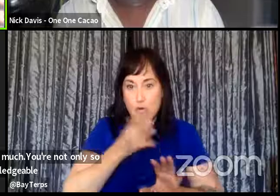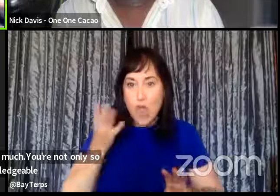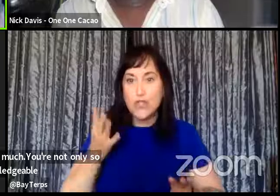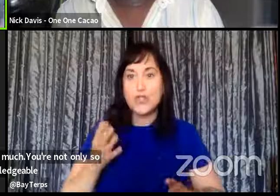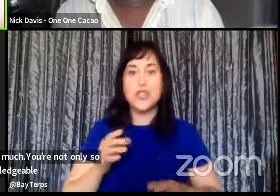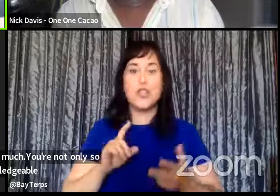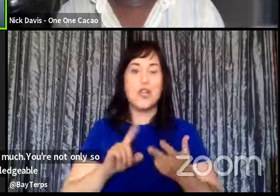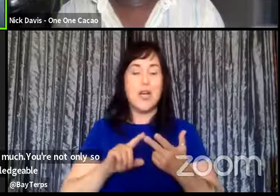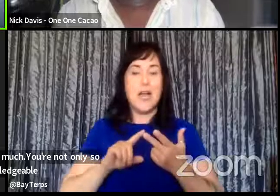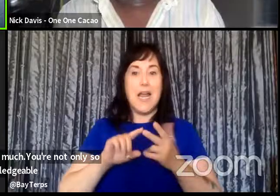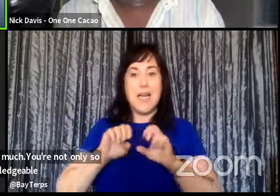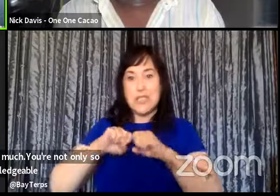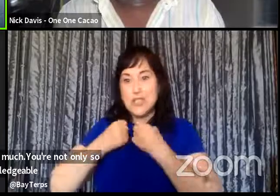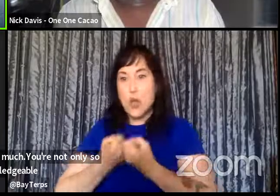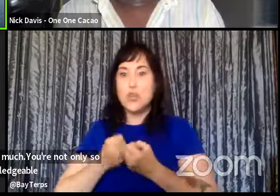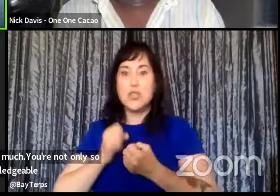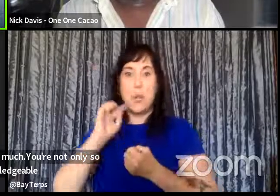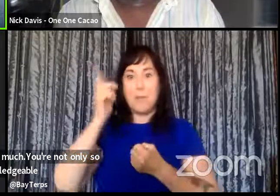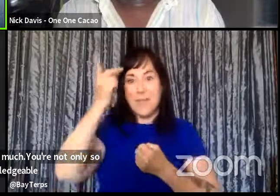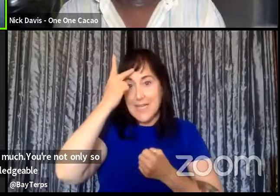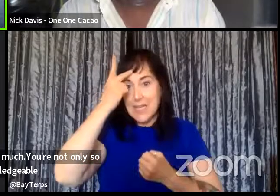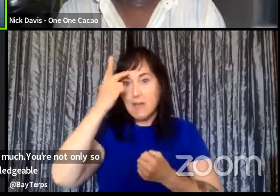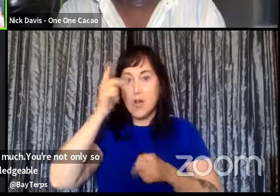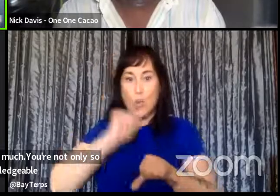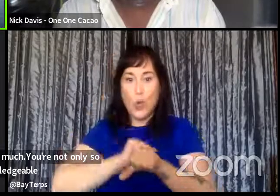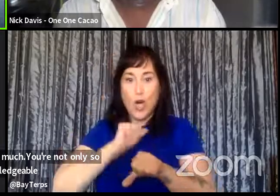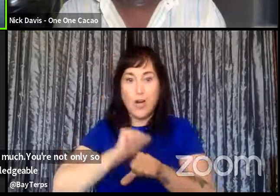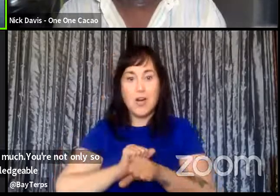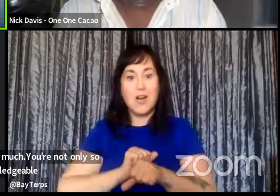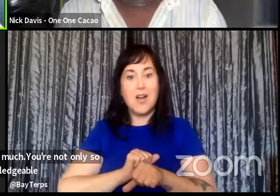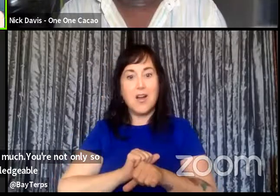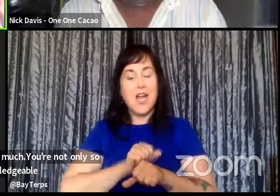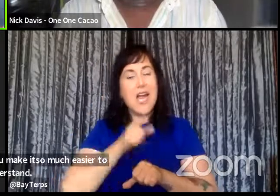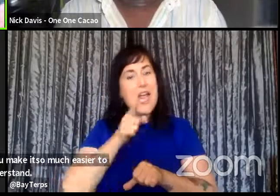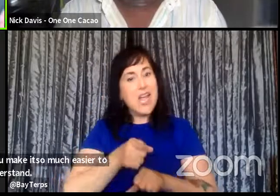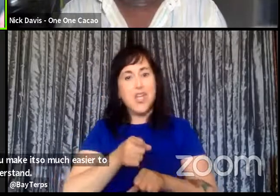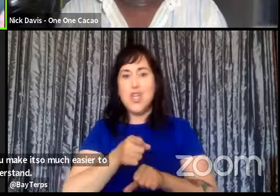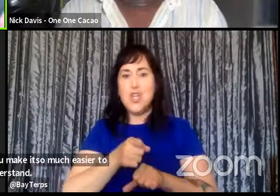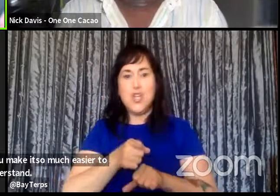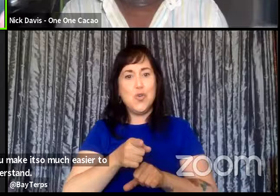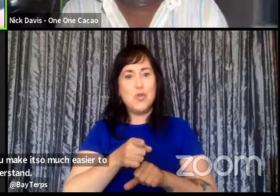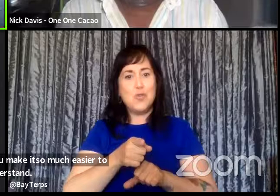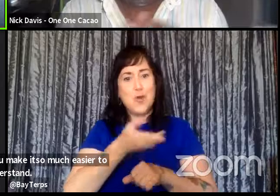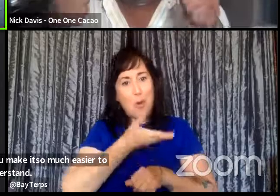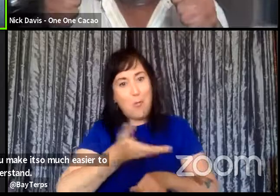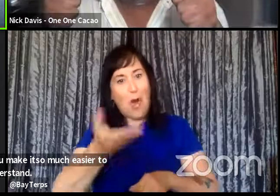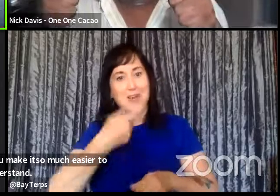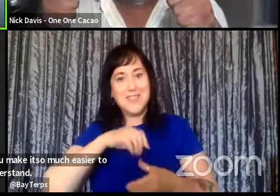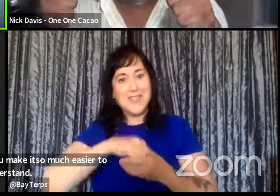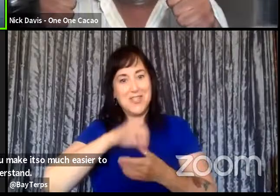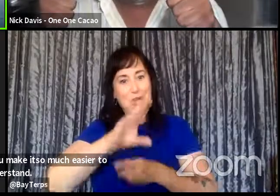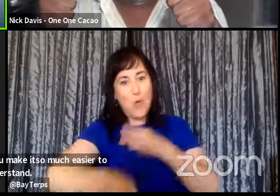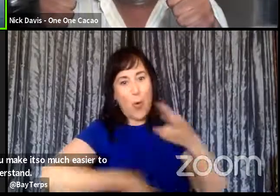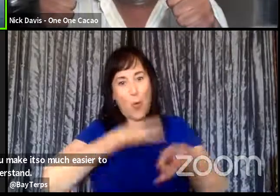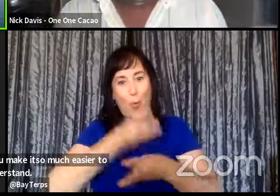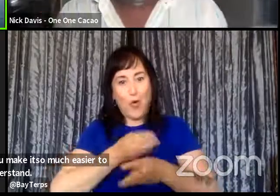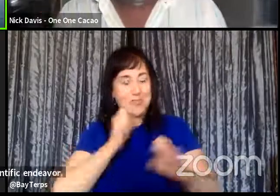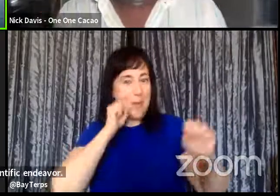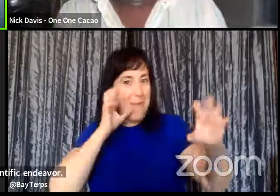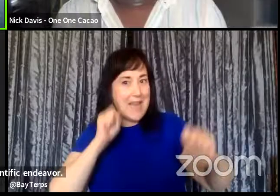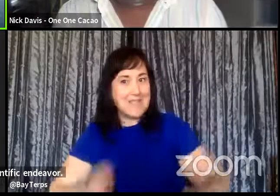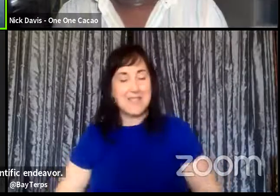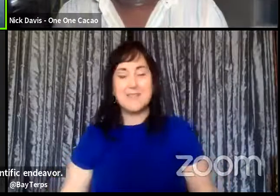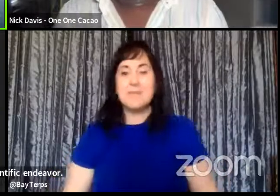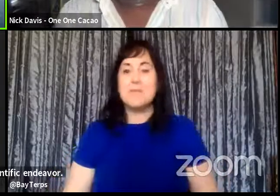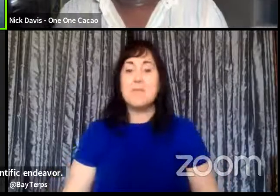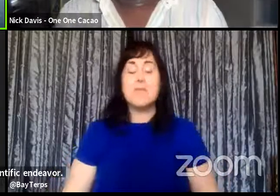a socio-political endeavor. And thank you so much for bringing us into your world. This is so phenomenal. I want